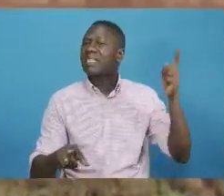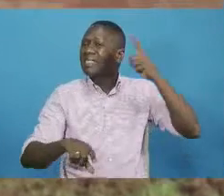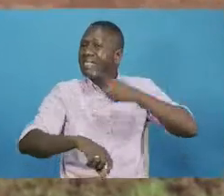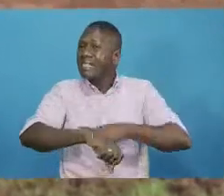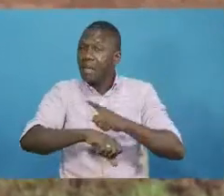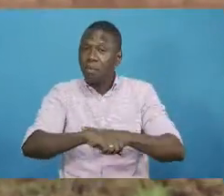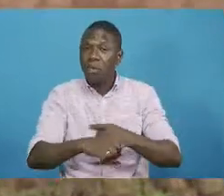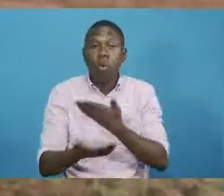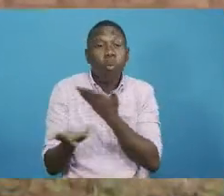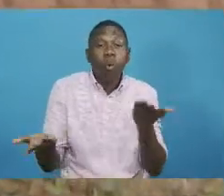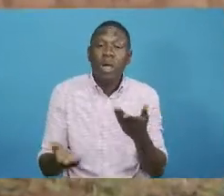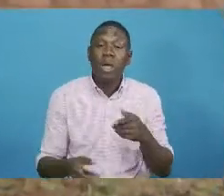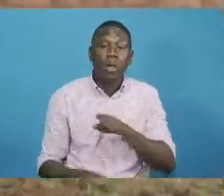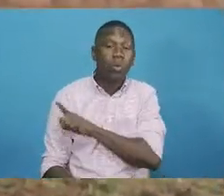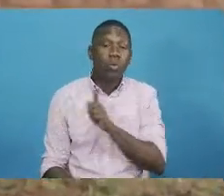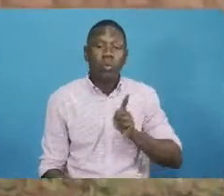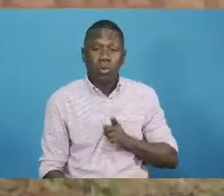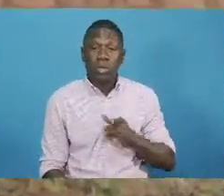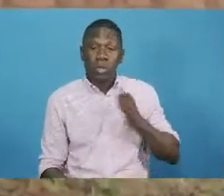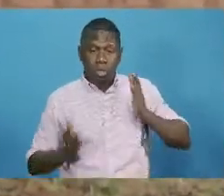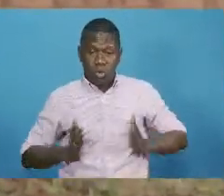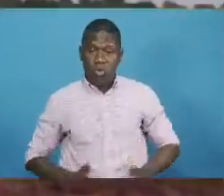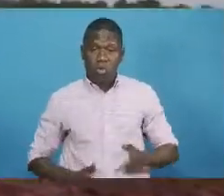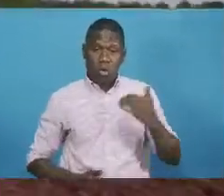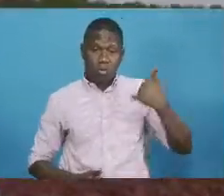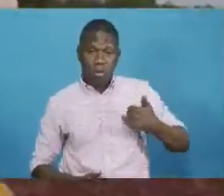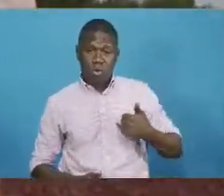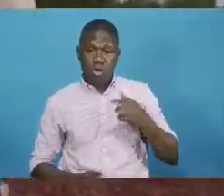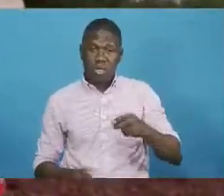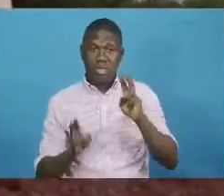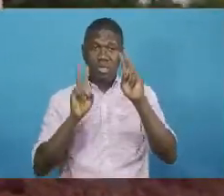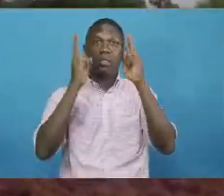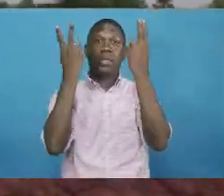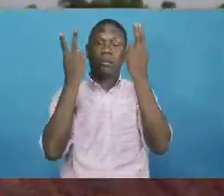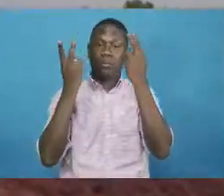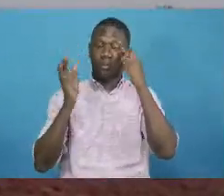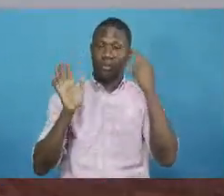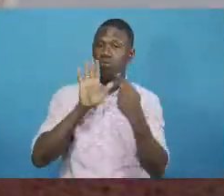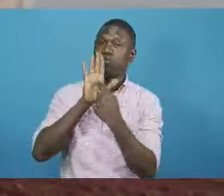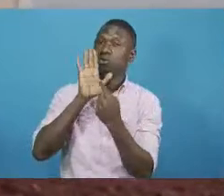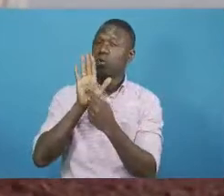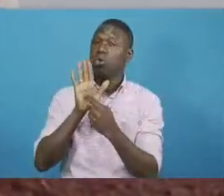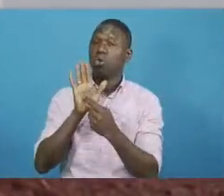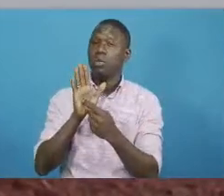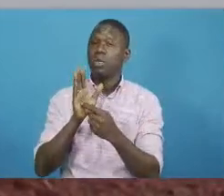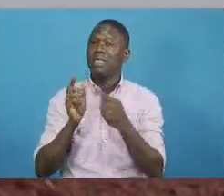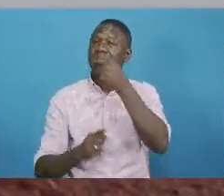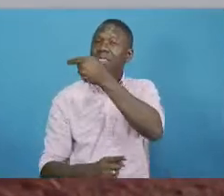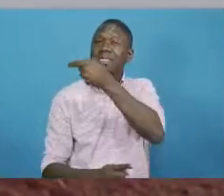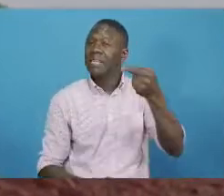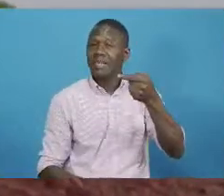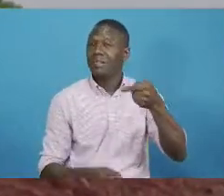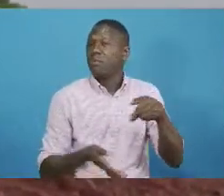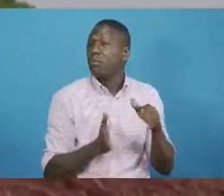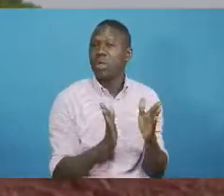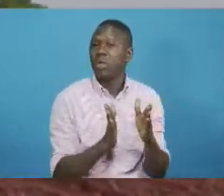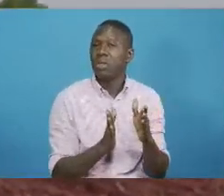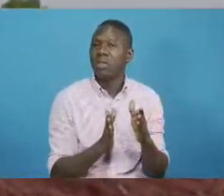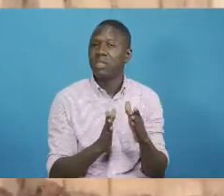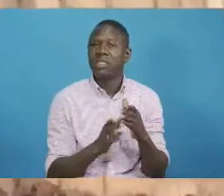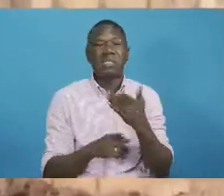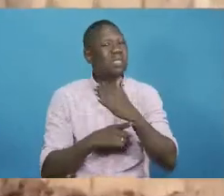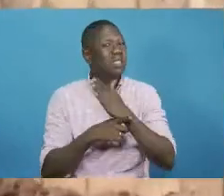we humans, as the theme rightly indicated, negatively